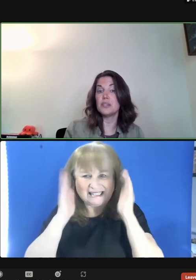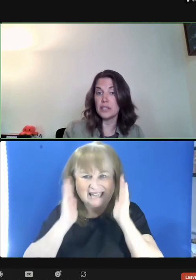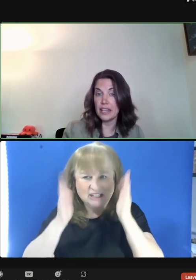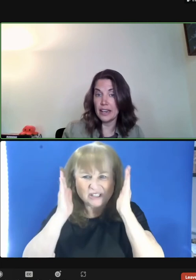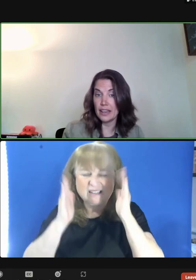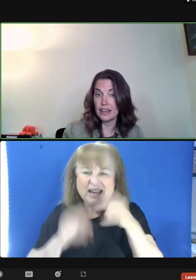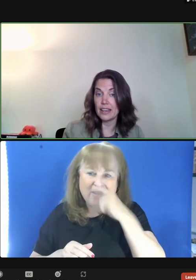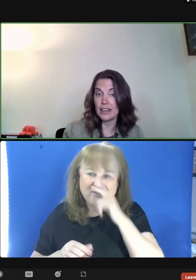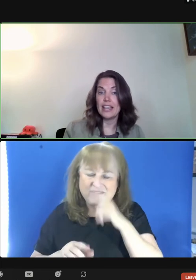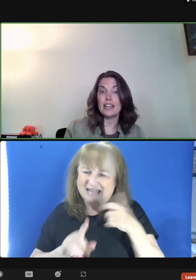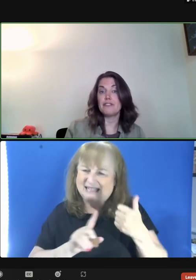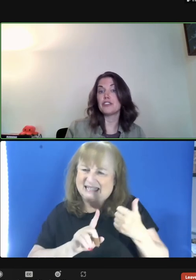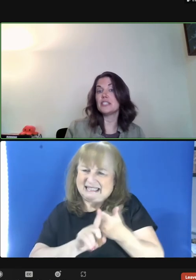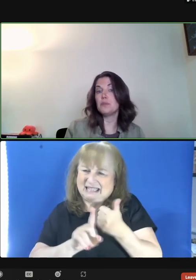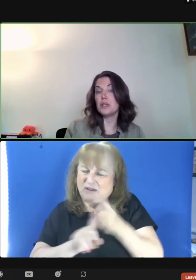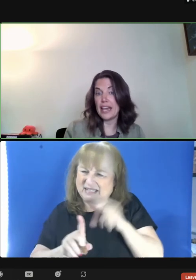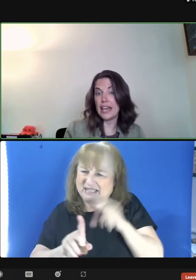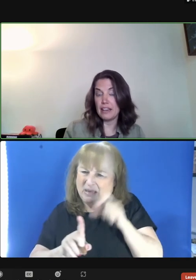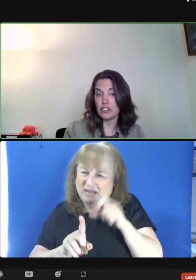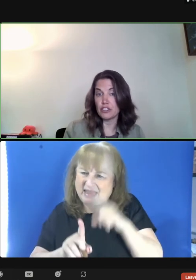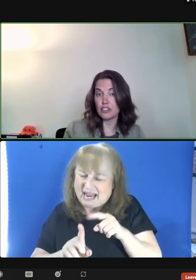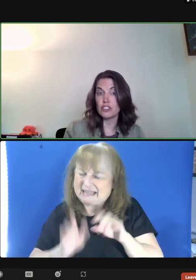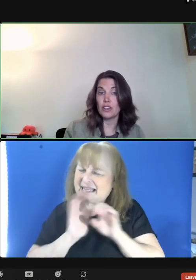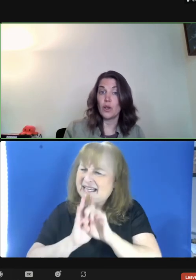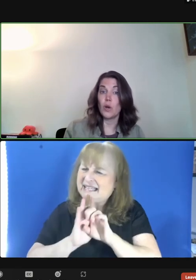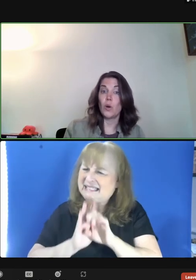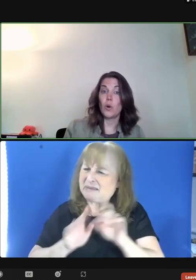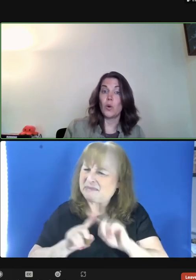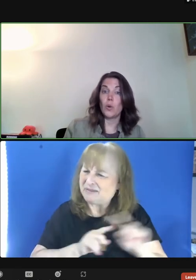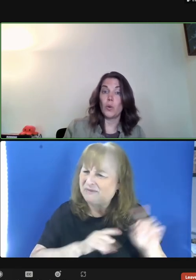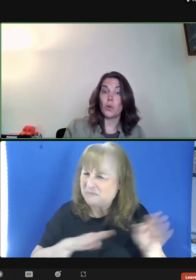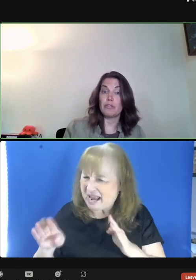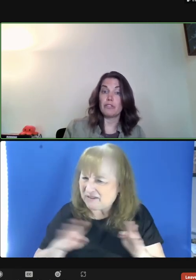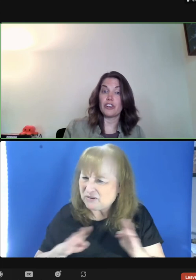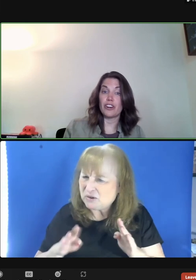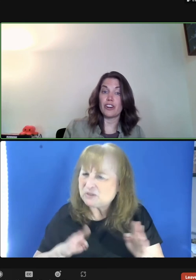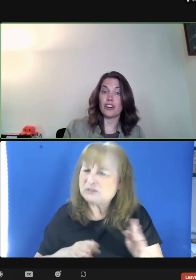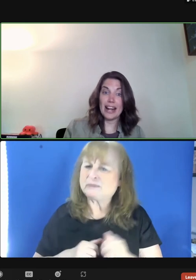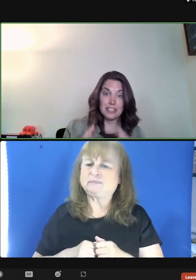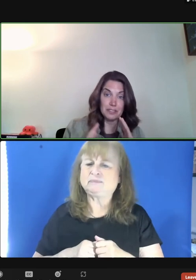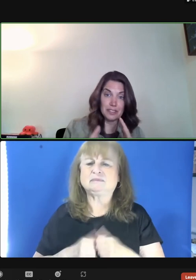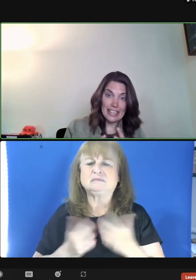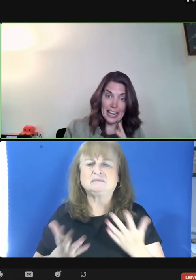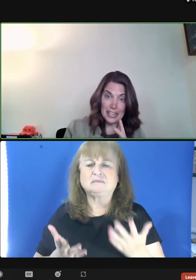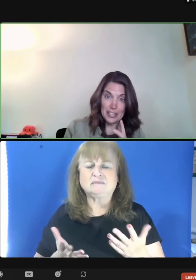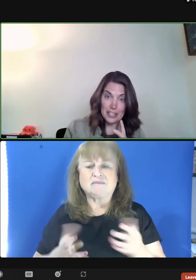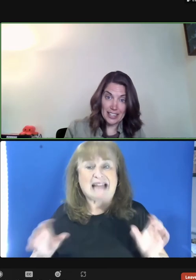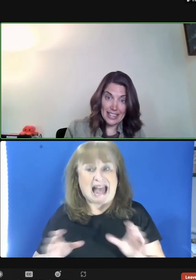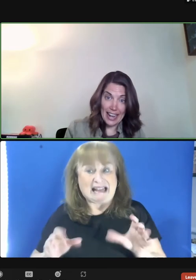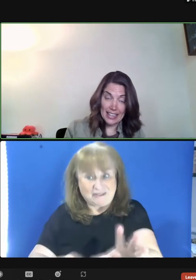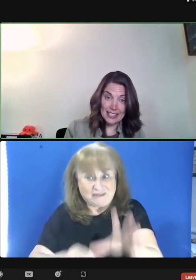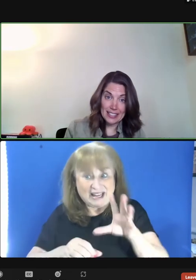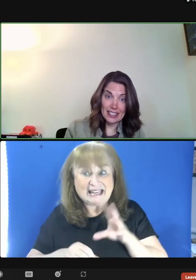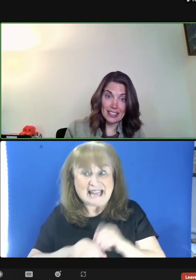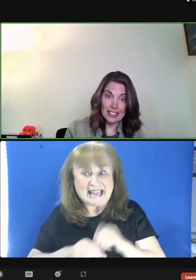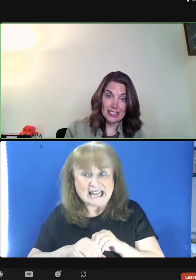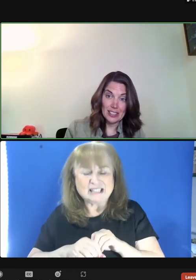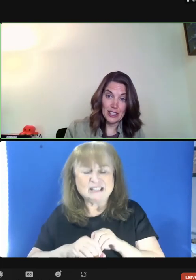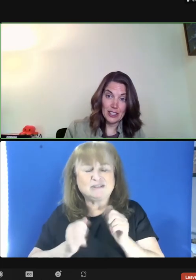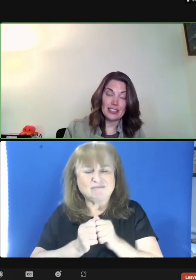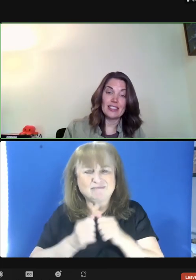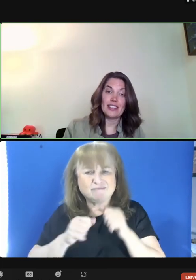kids are self-stimulating, if they're exhibiting behaviors, if they're actively engaged in a